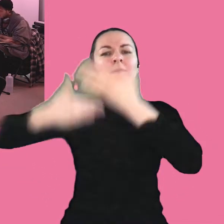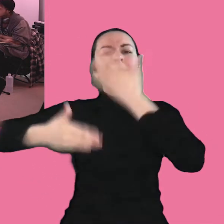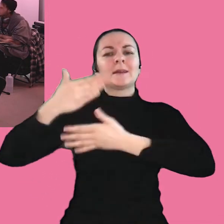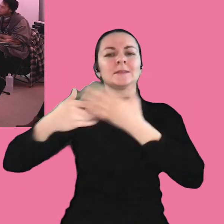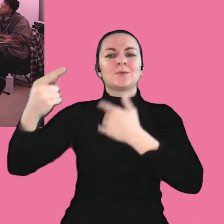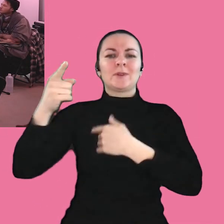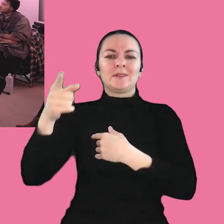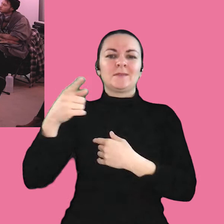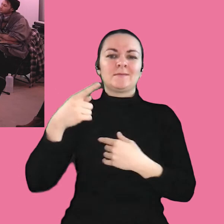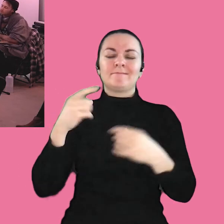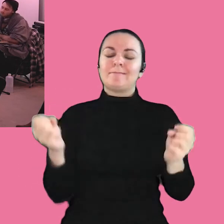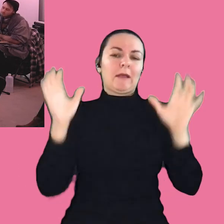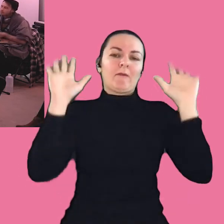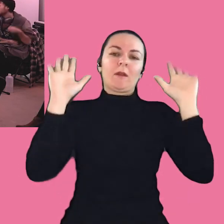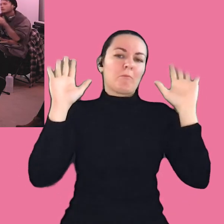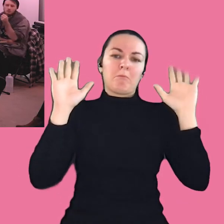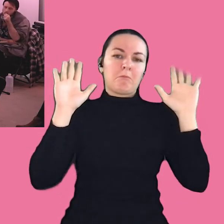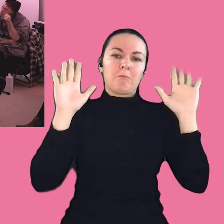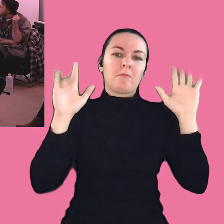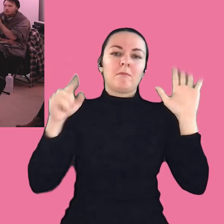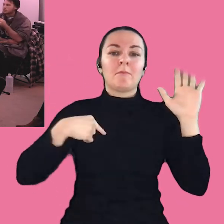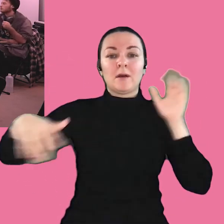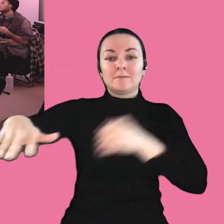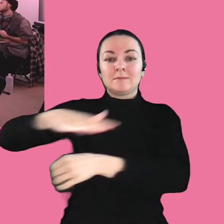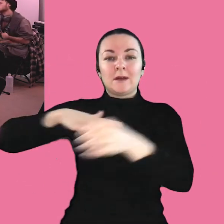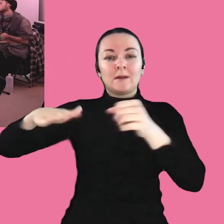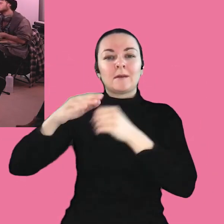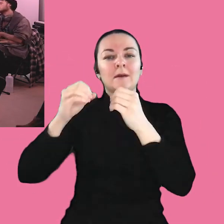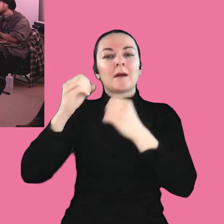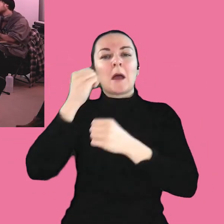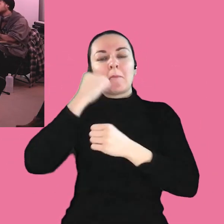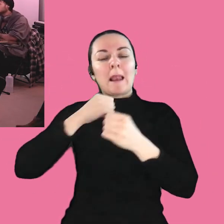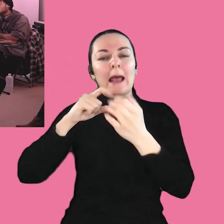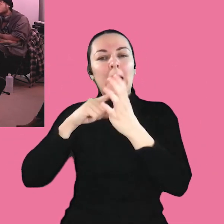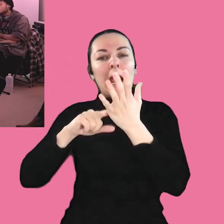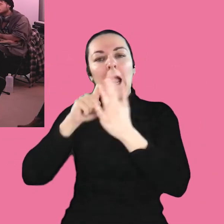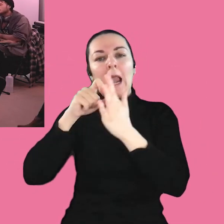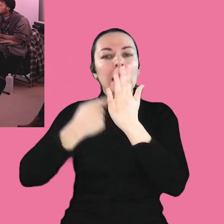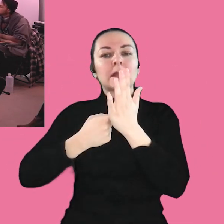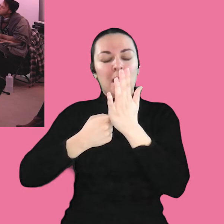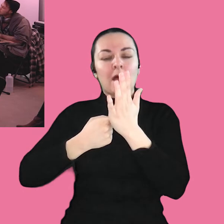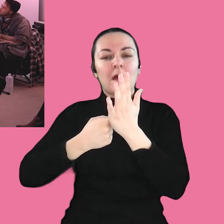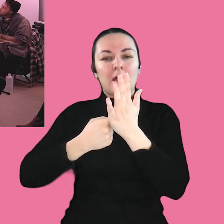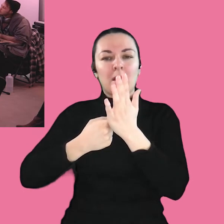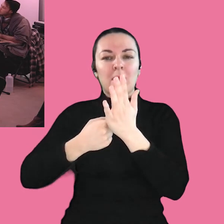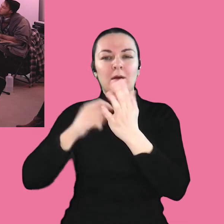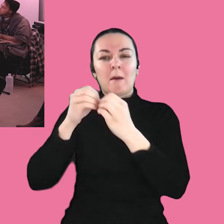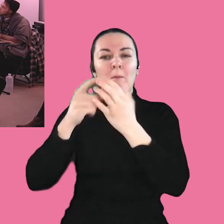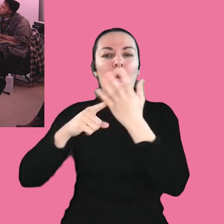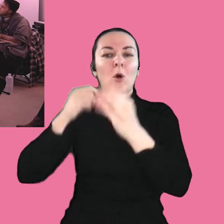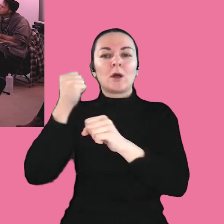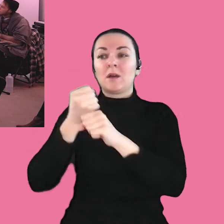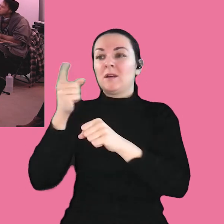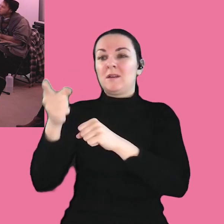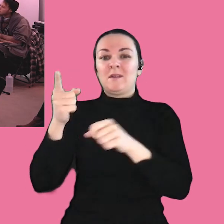started. And the key to the practice that I've kind of got now is, for my